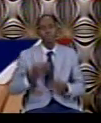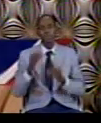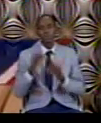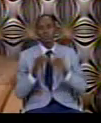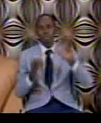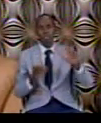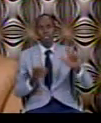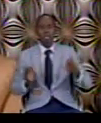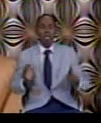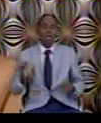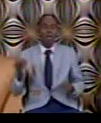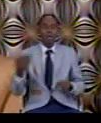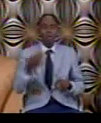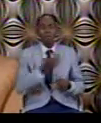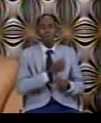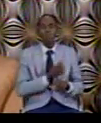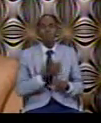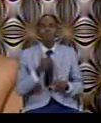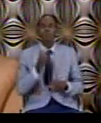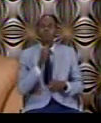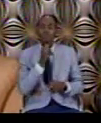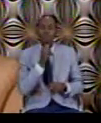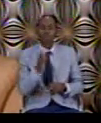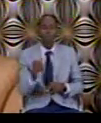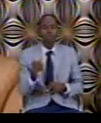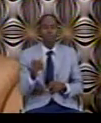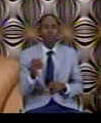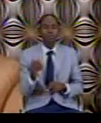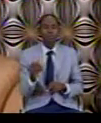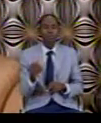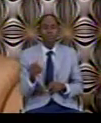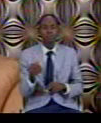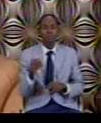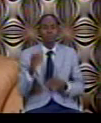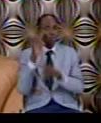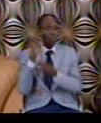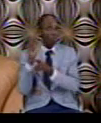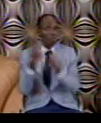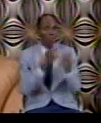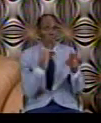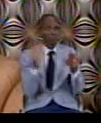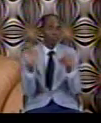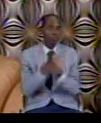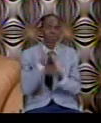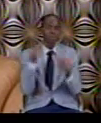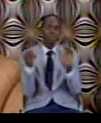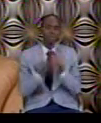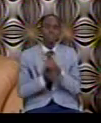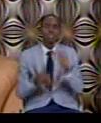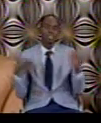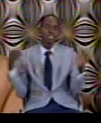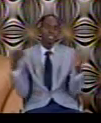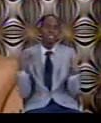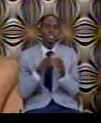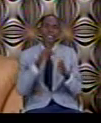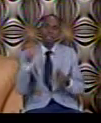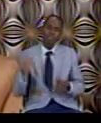our incommutable watchfulness against everlasting shame.